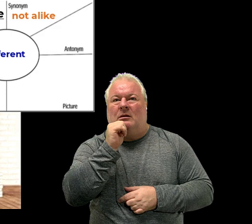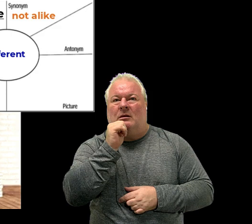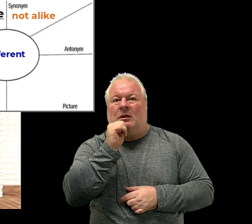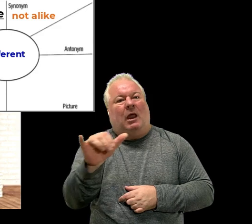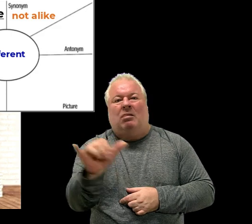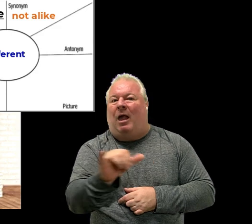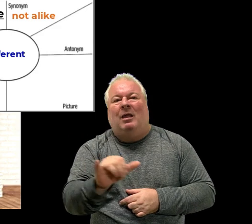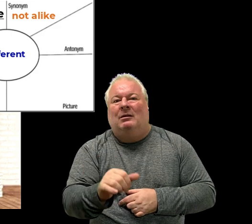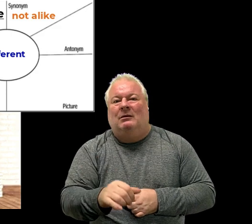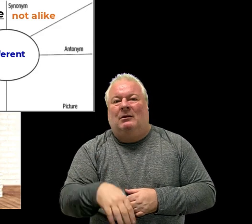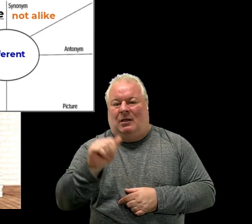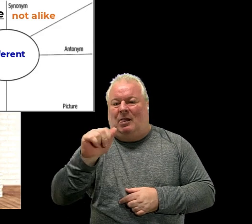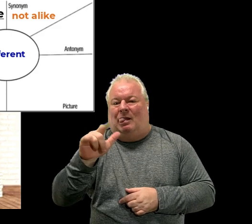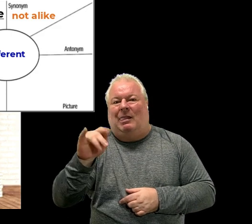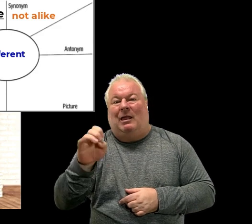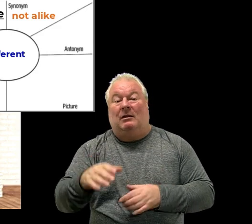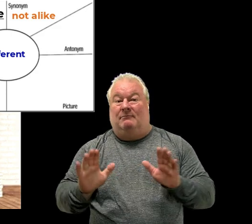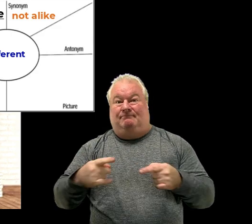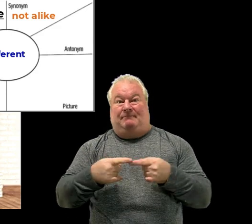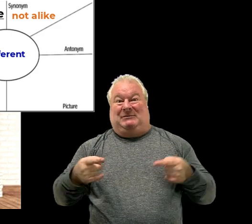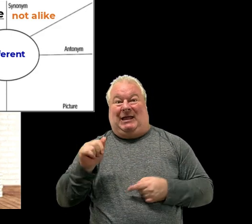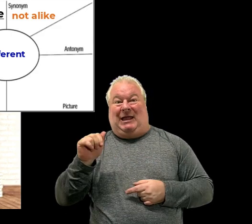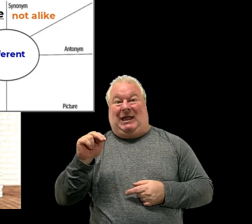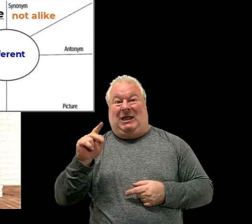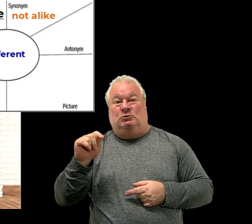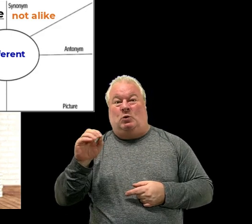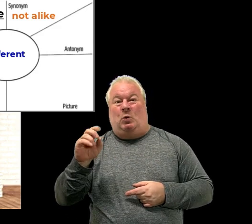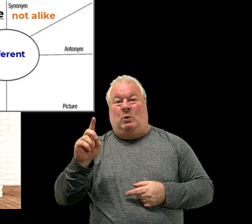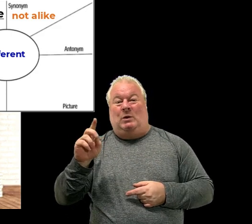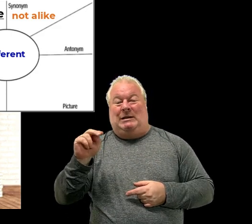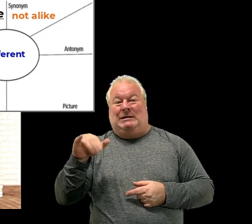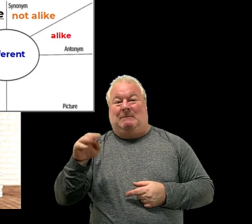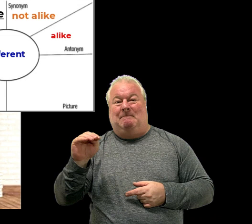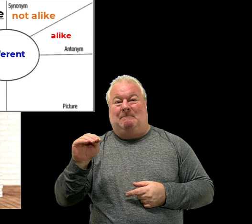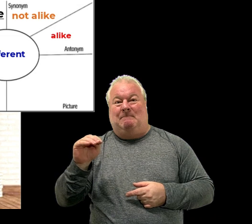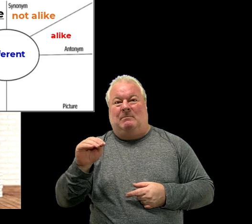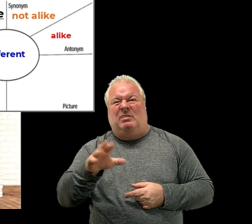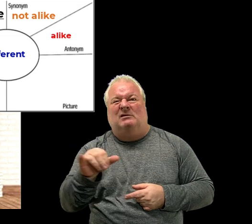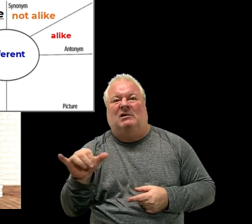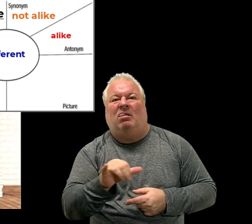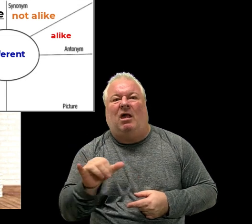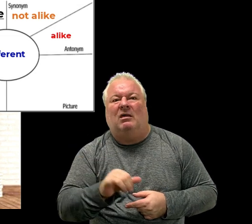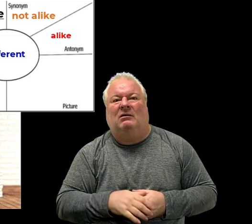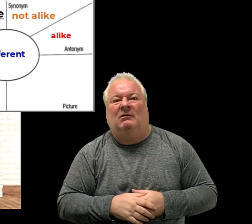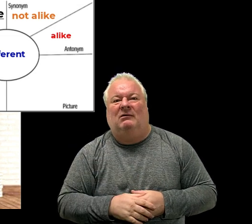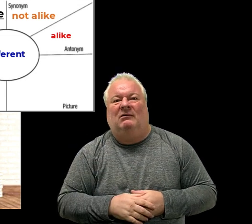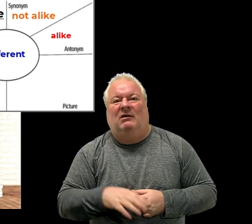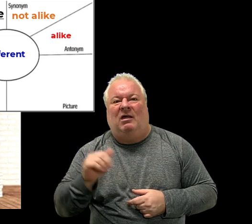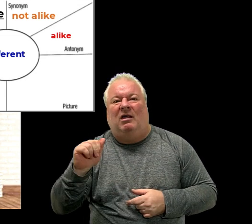An antonym of different is alike.